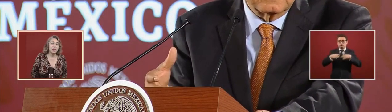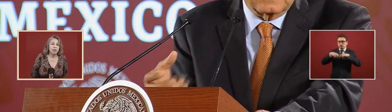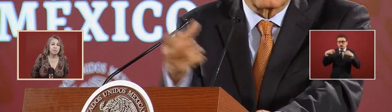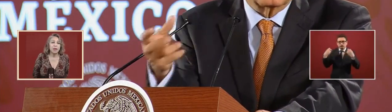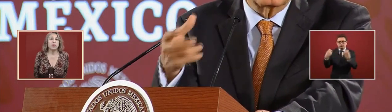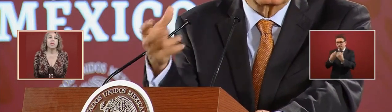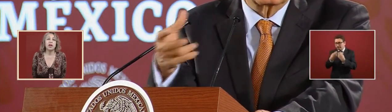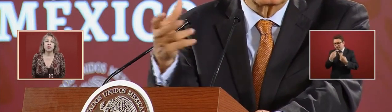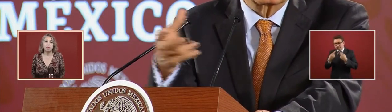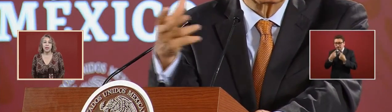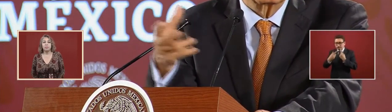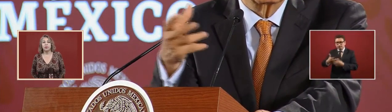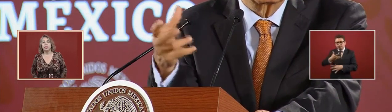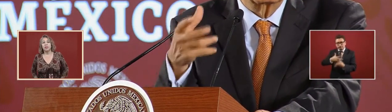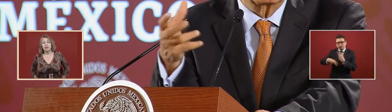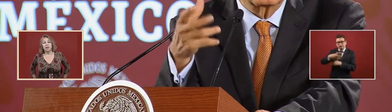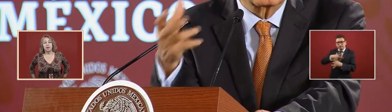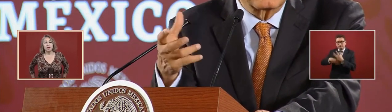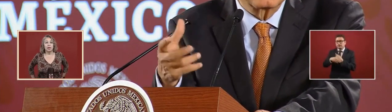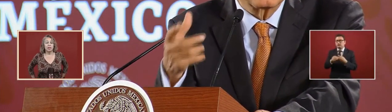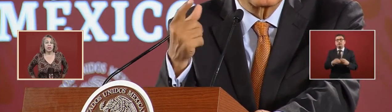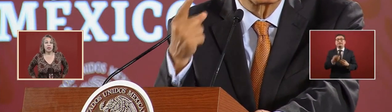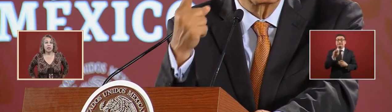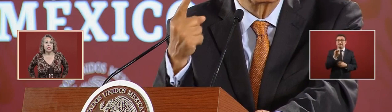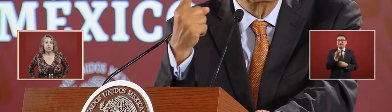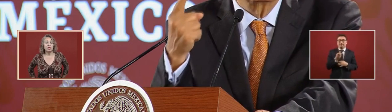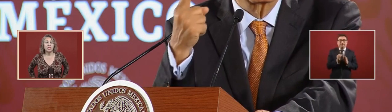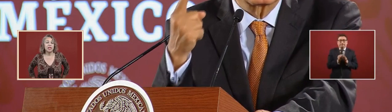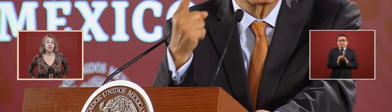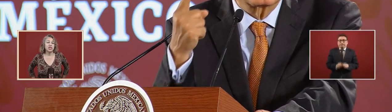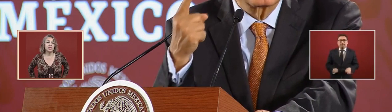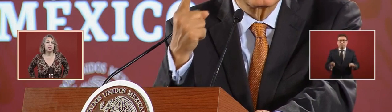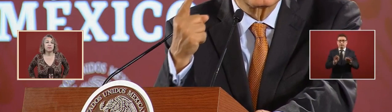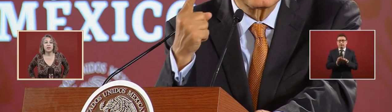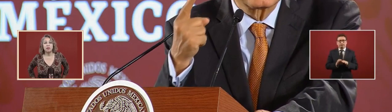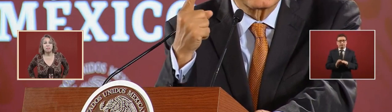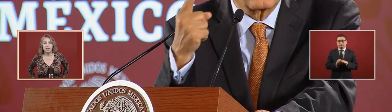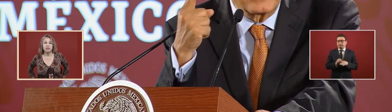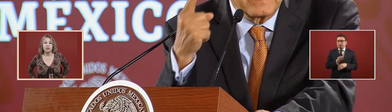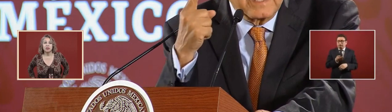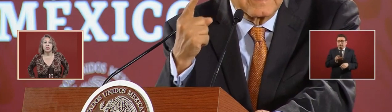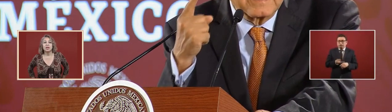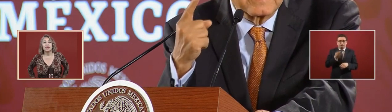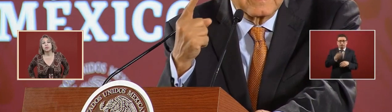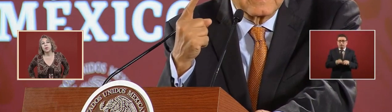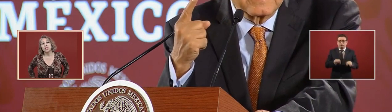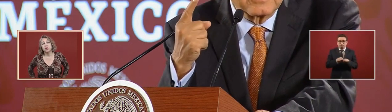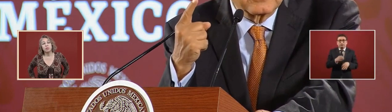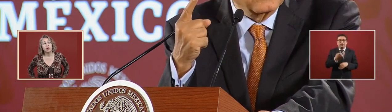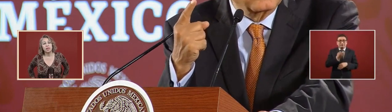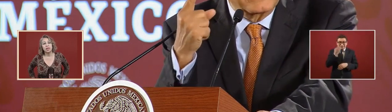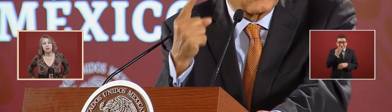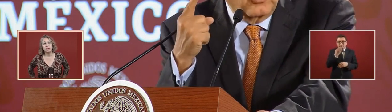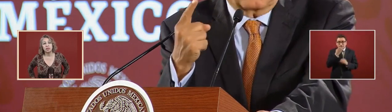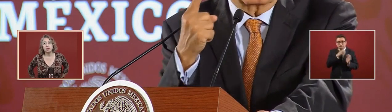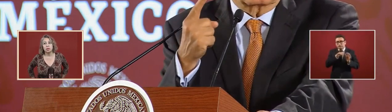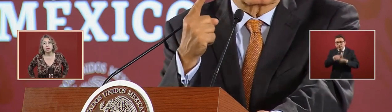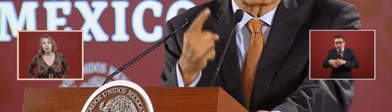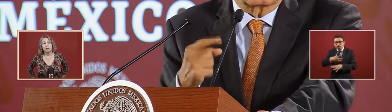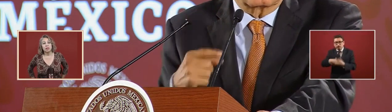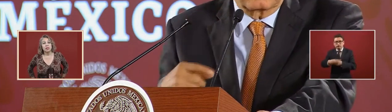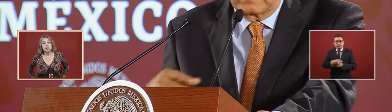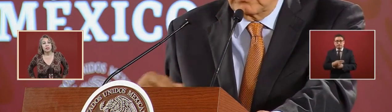Cara where they meet with other people. The association is fundamental. That's why it's so important to un go to